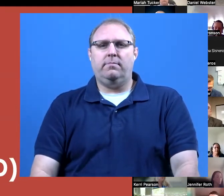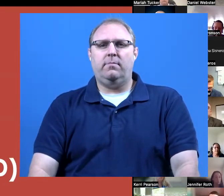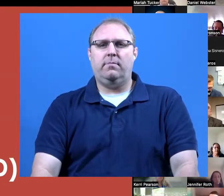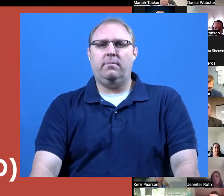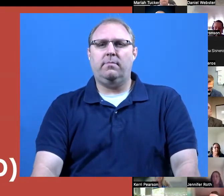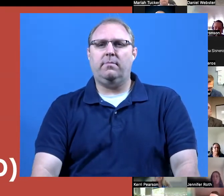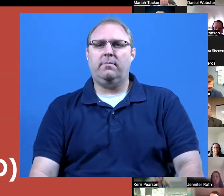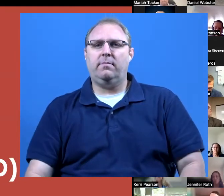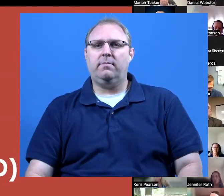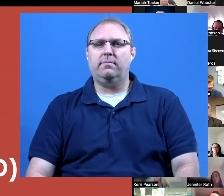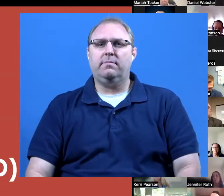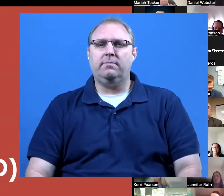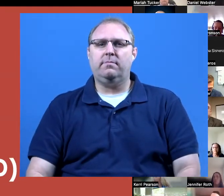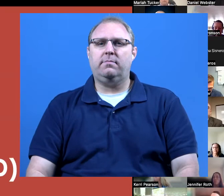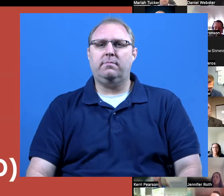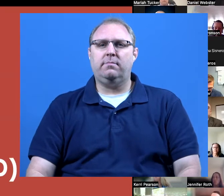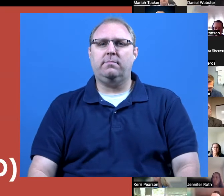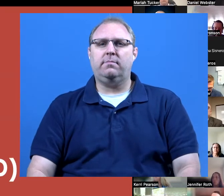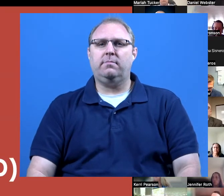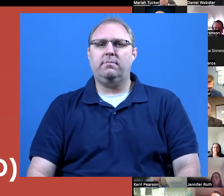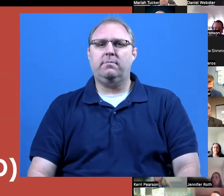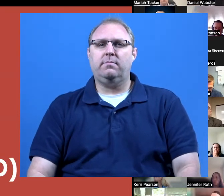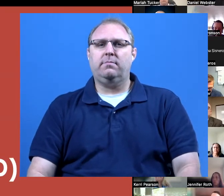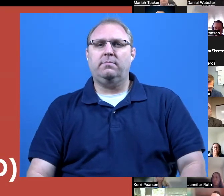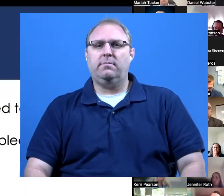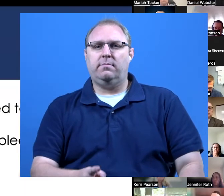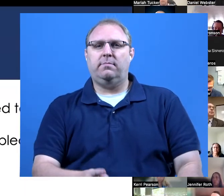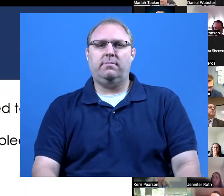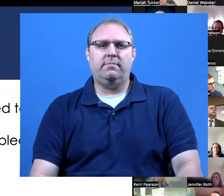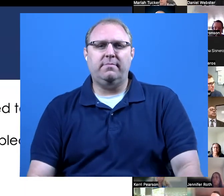great. Okay, we're gonna talk about long-term disability.